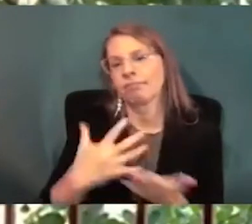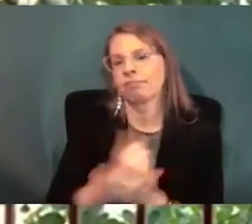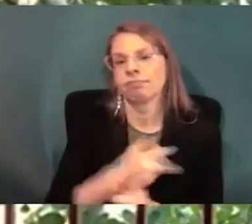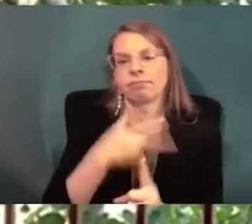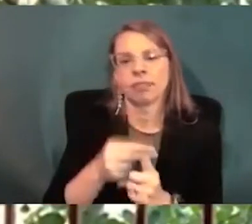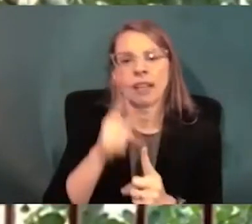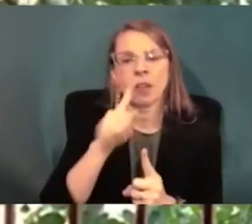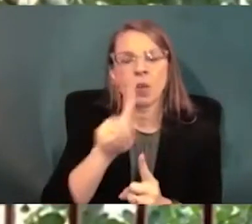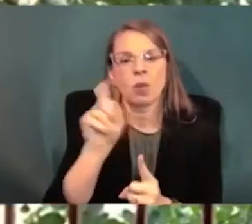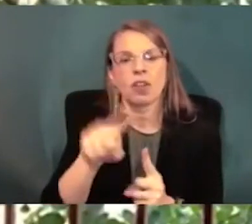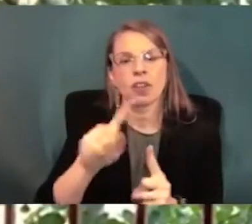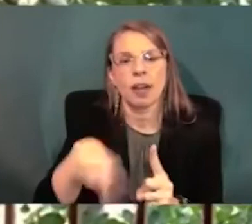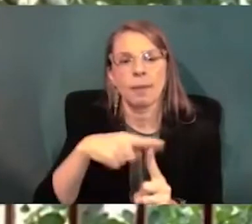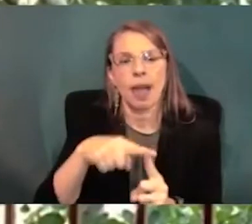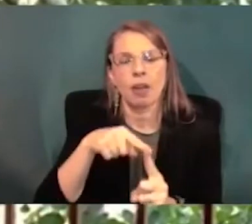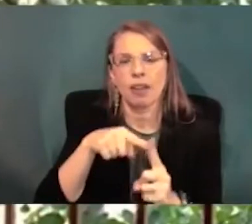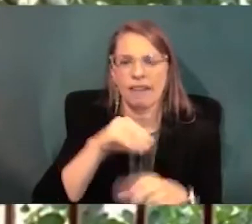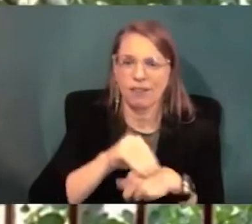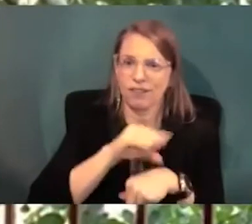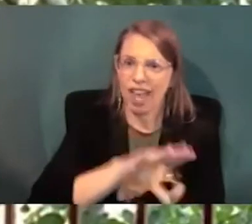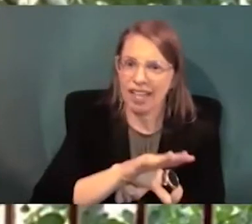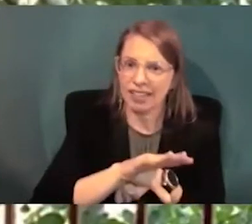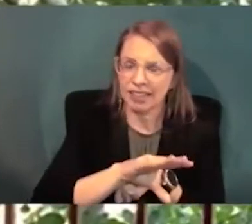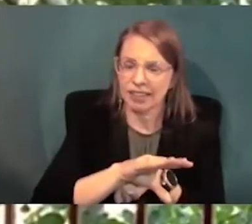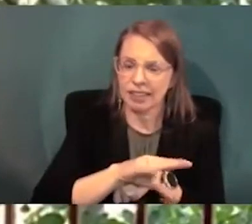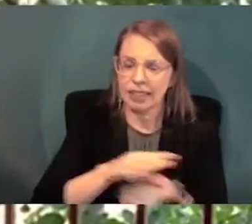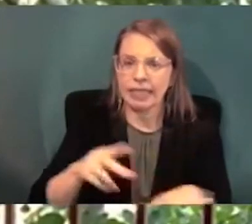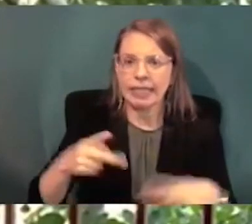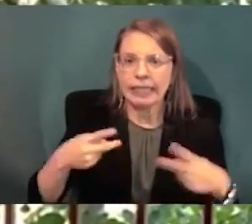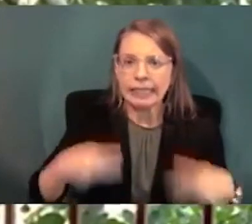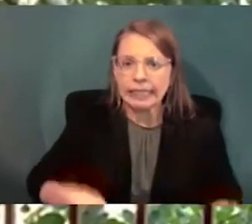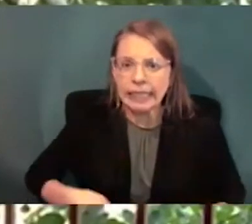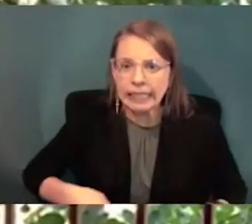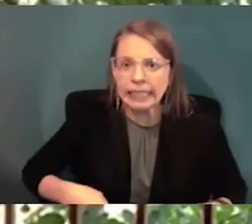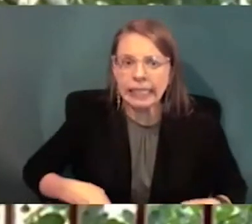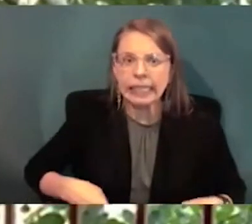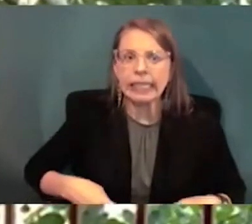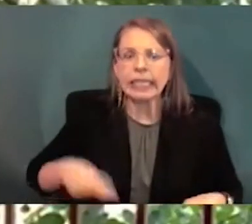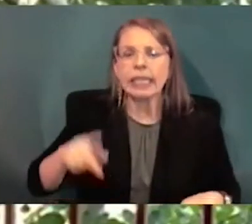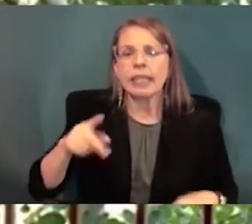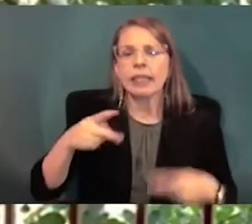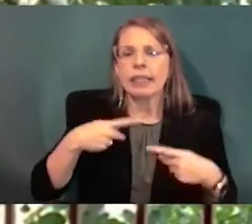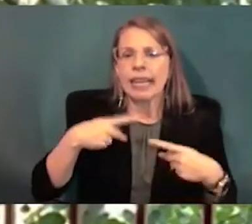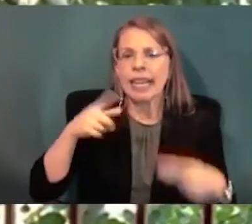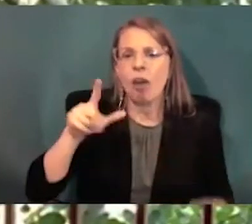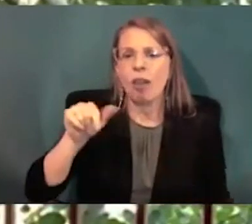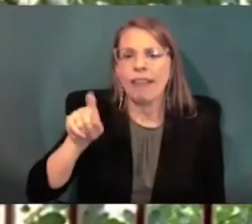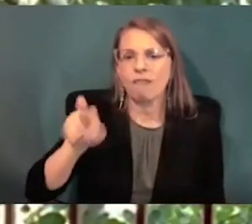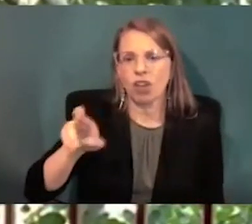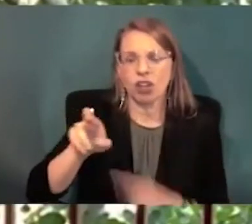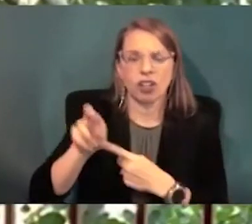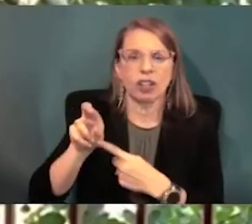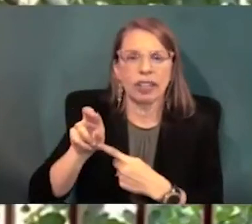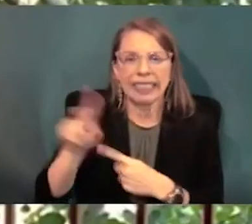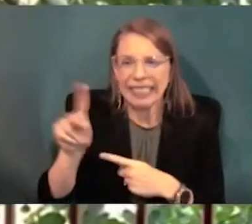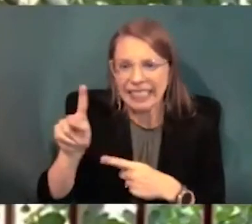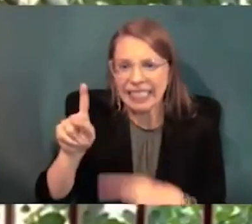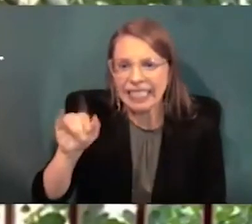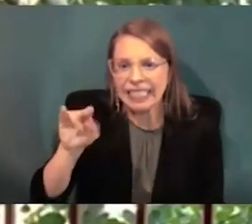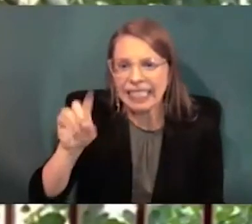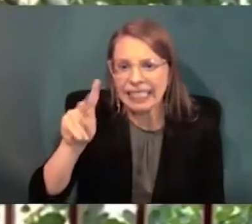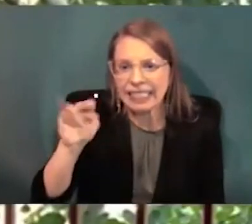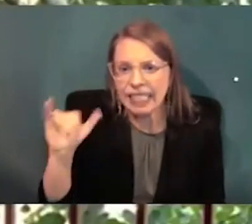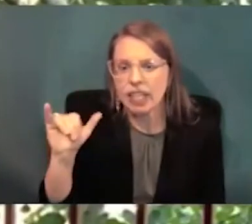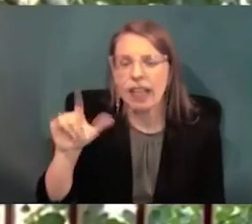question also about, does it affect the kidney or the liver? There's no evidence right now that the vaccines affect the kidney or the liver. We